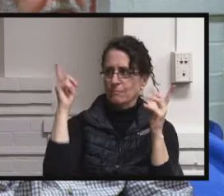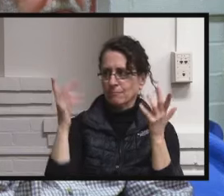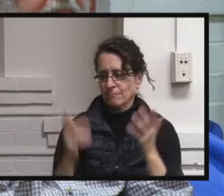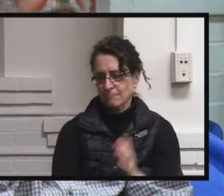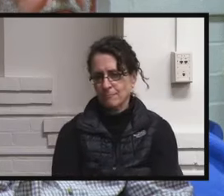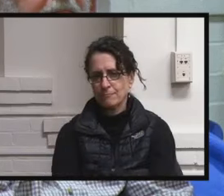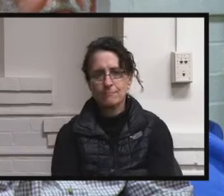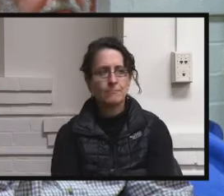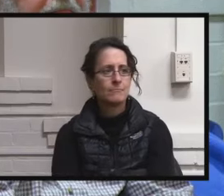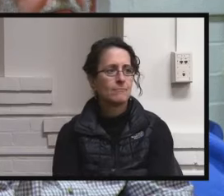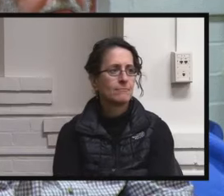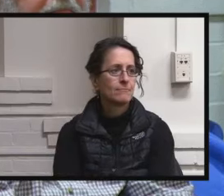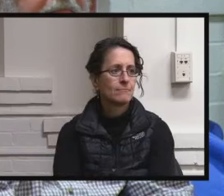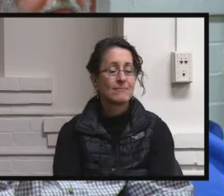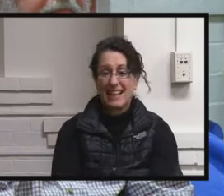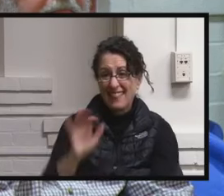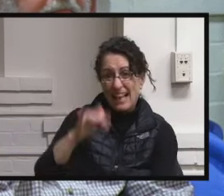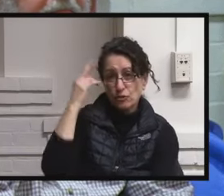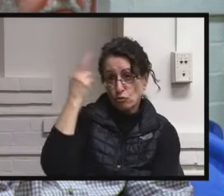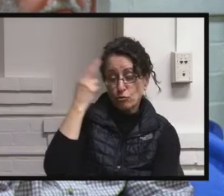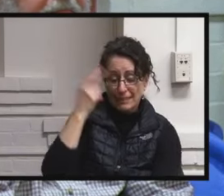between the